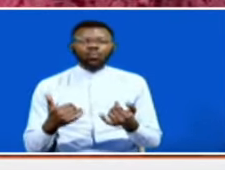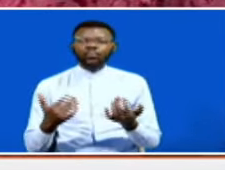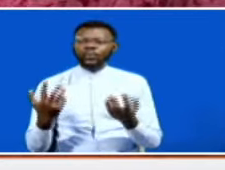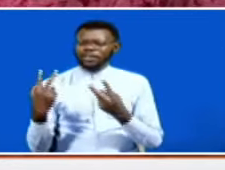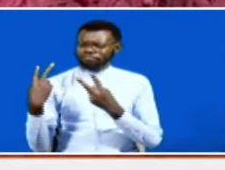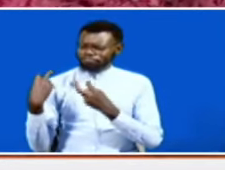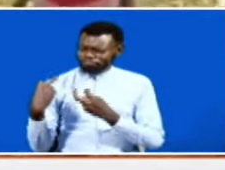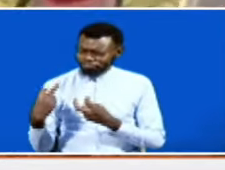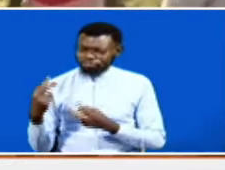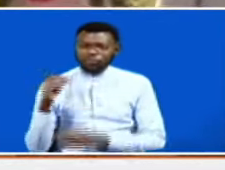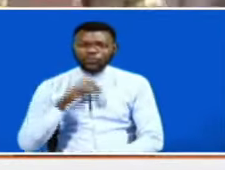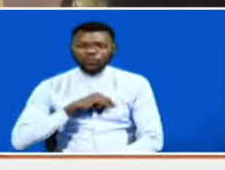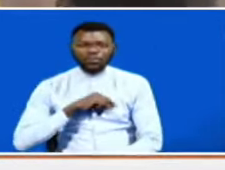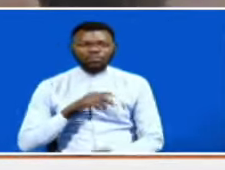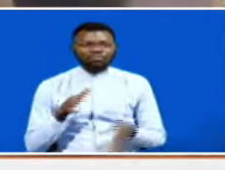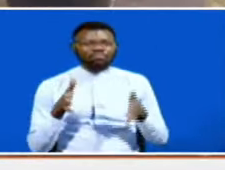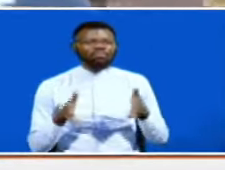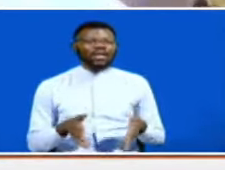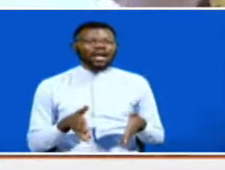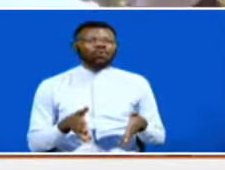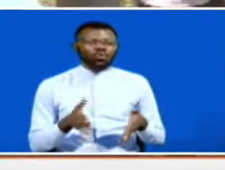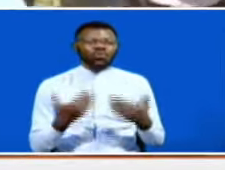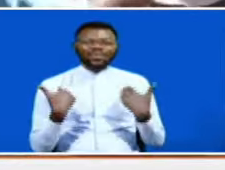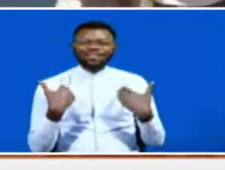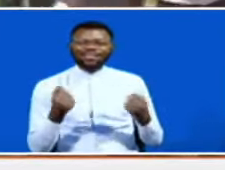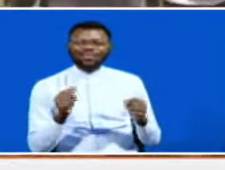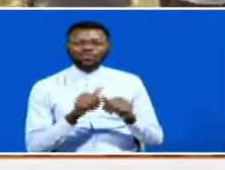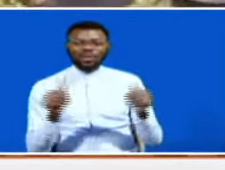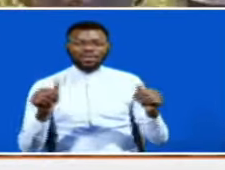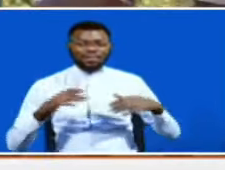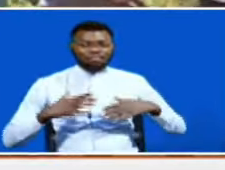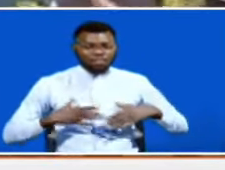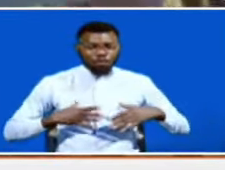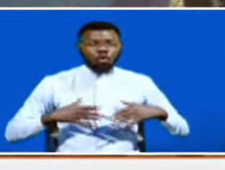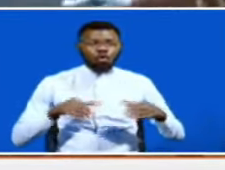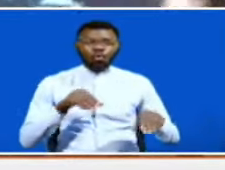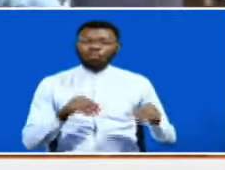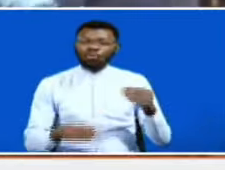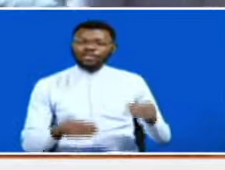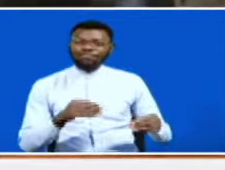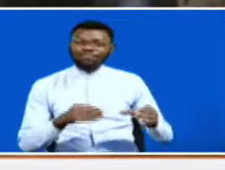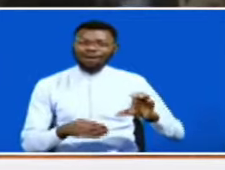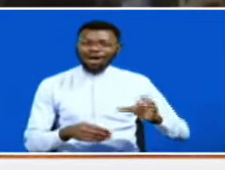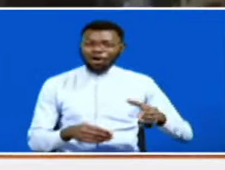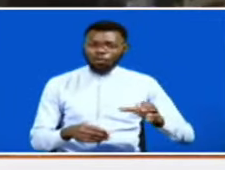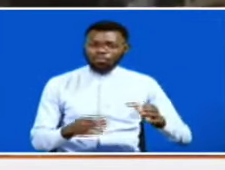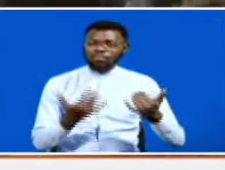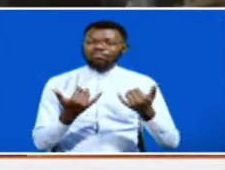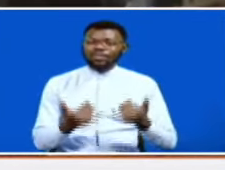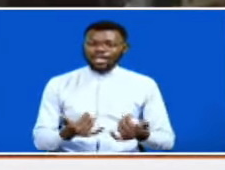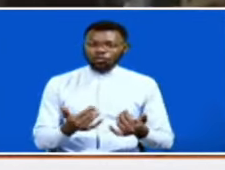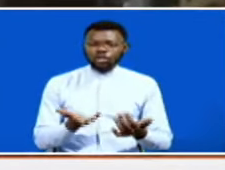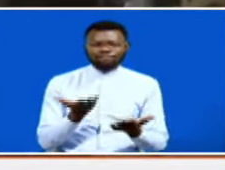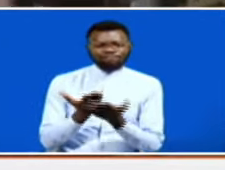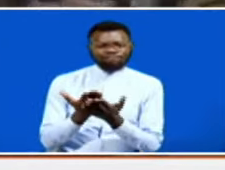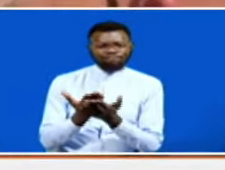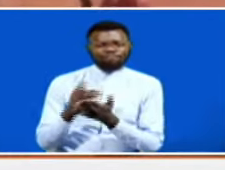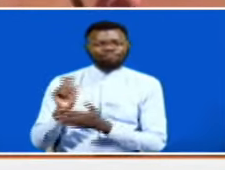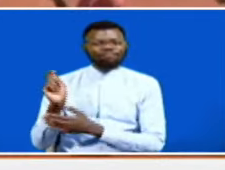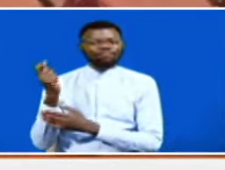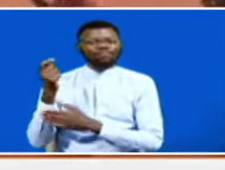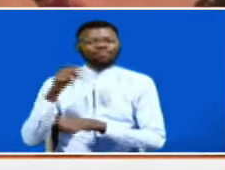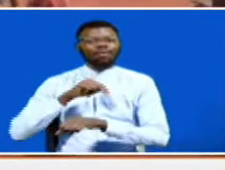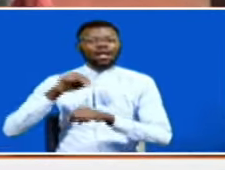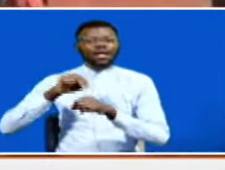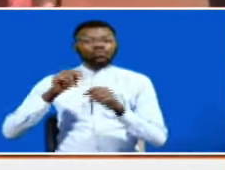to confirm the same. Residents of Busia County, led by Mary Atieno, have called on the Kenya National Highway Authority,